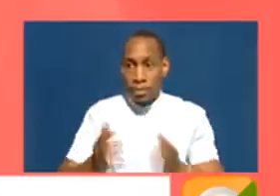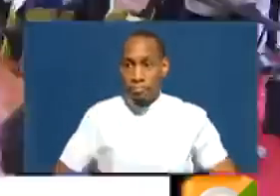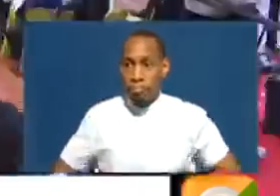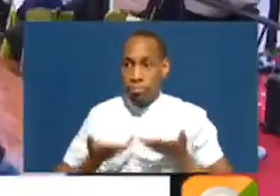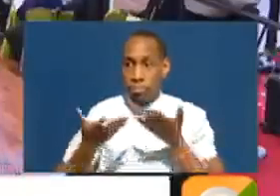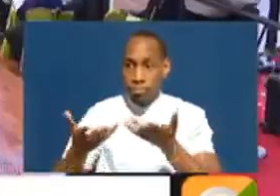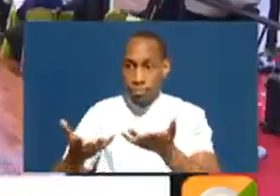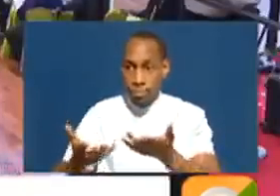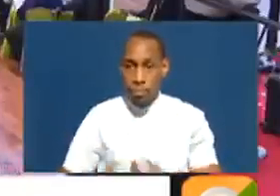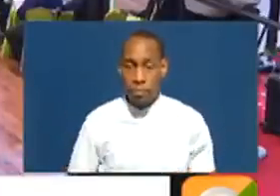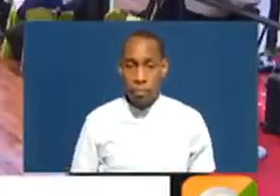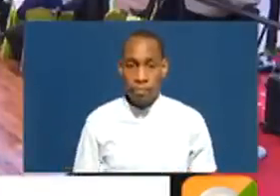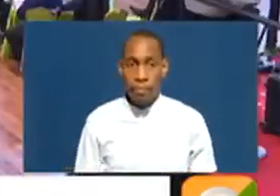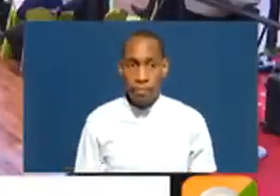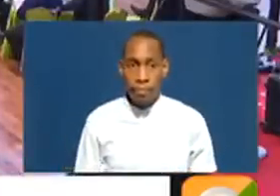with him.